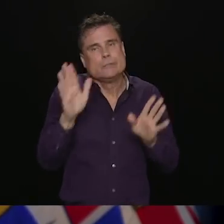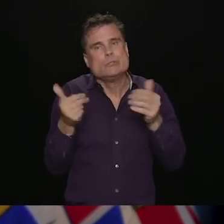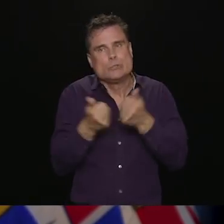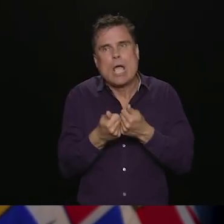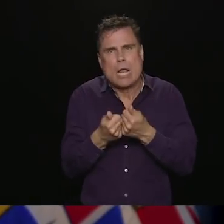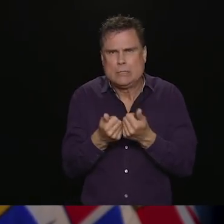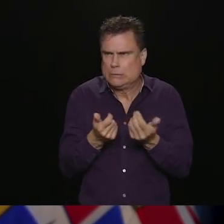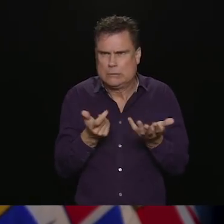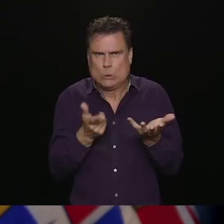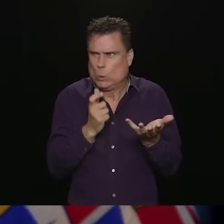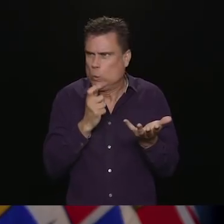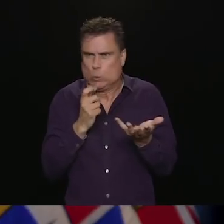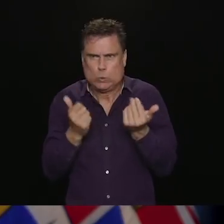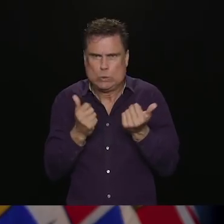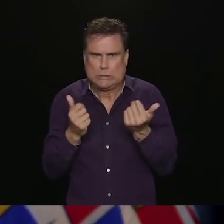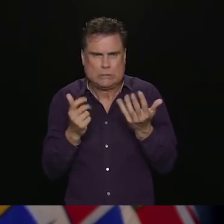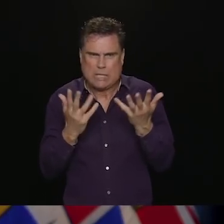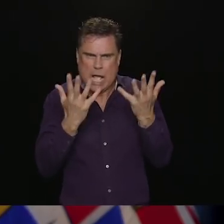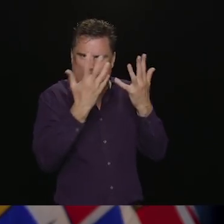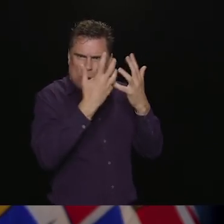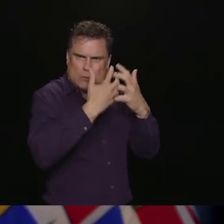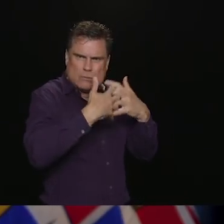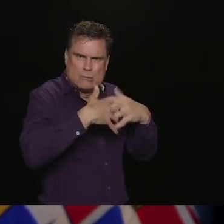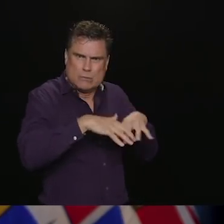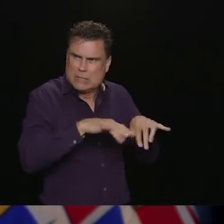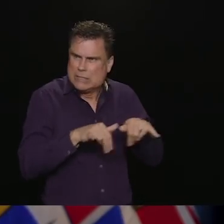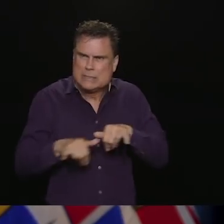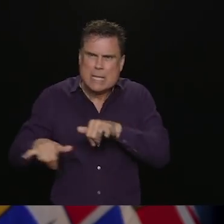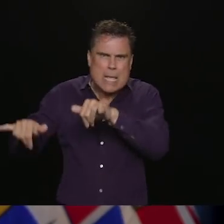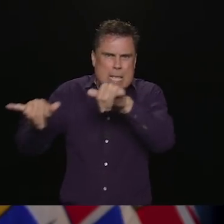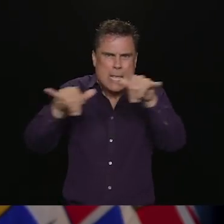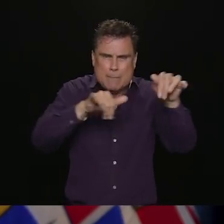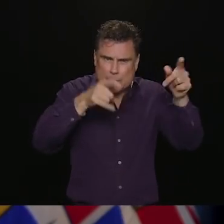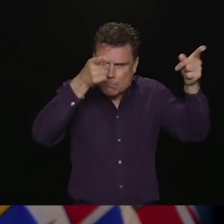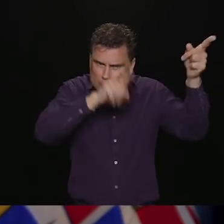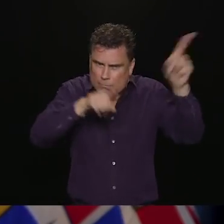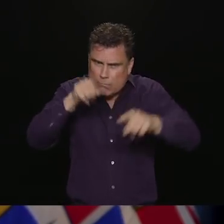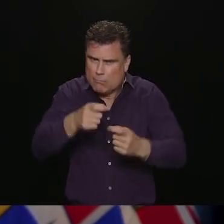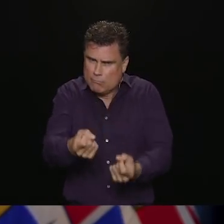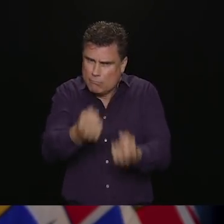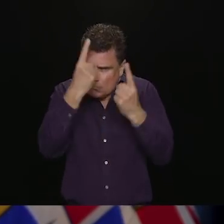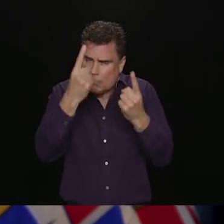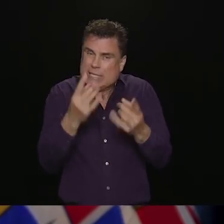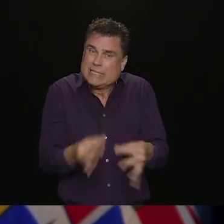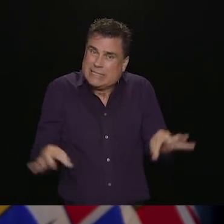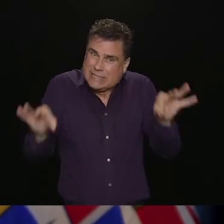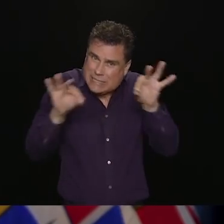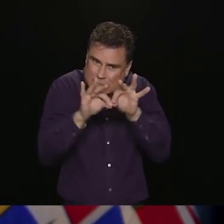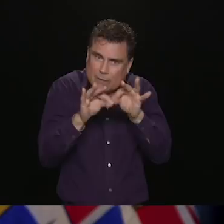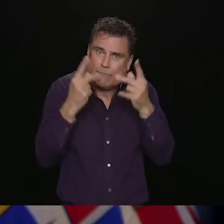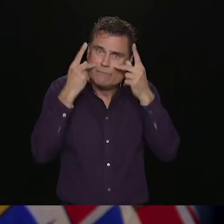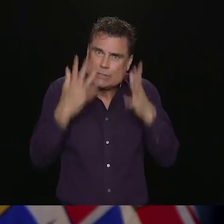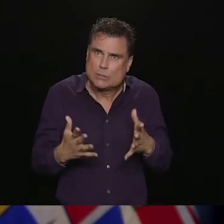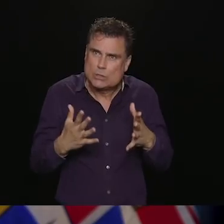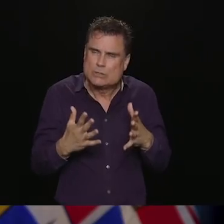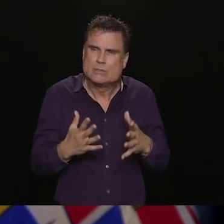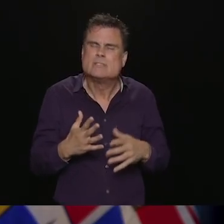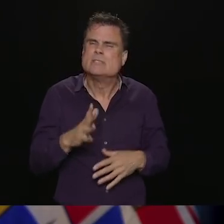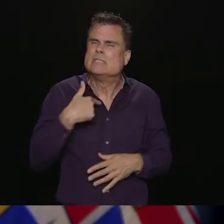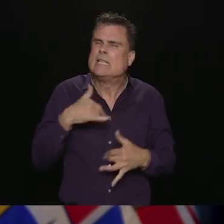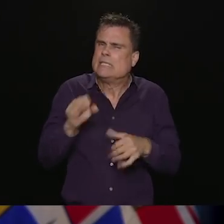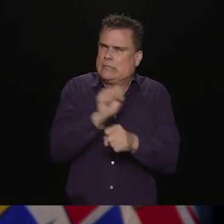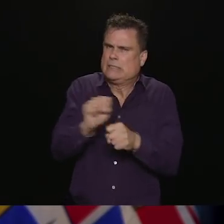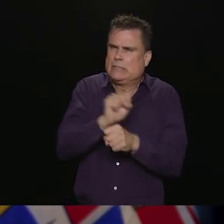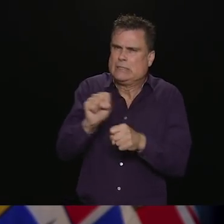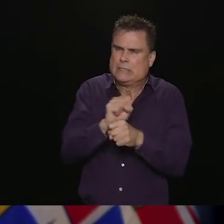that when the time is right, that everybody has the guidance they need to have visits resume in a safe way. I